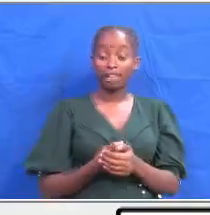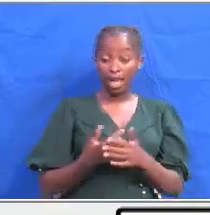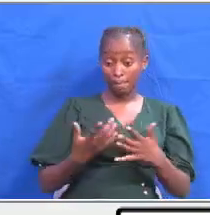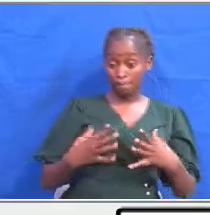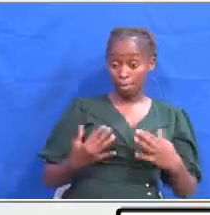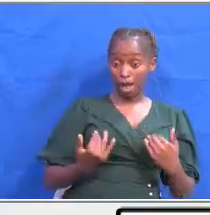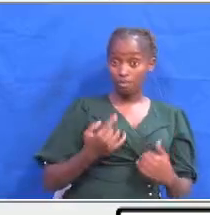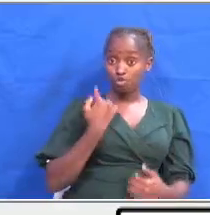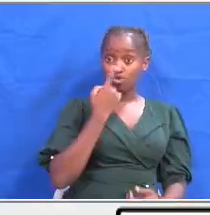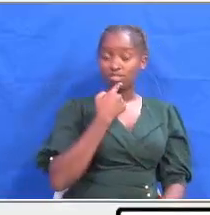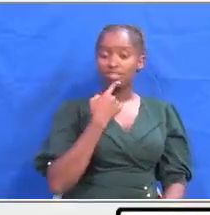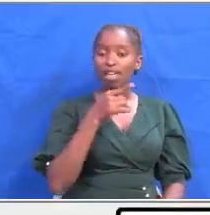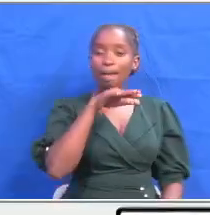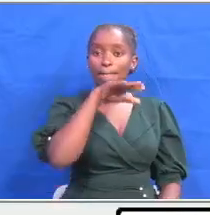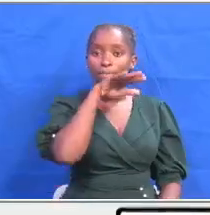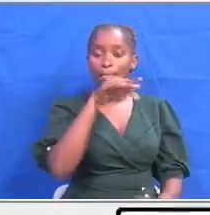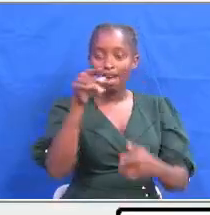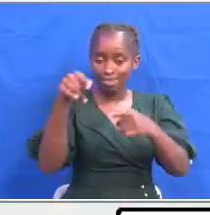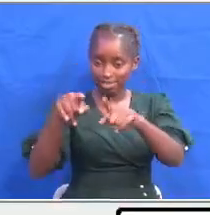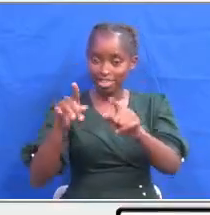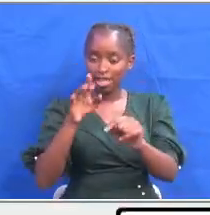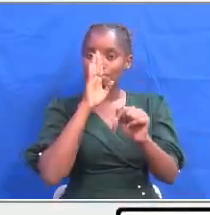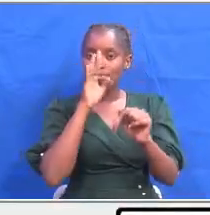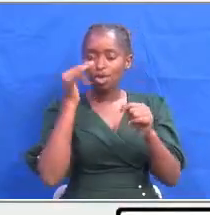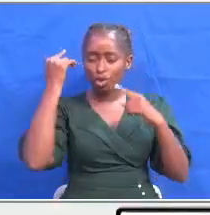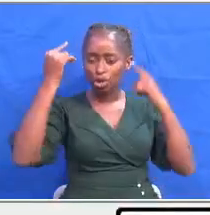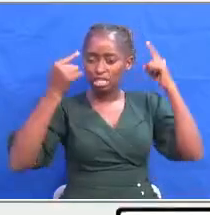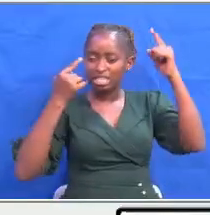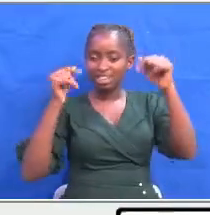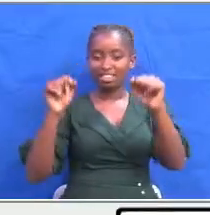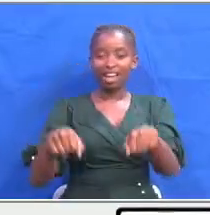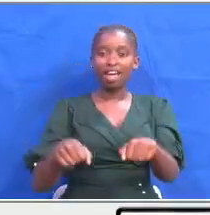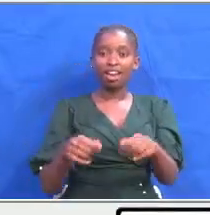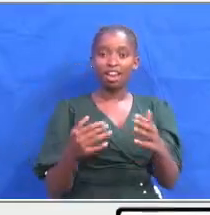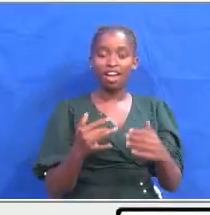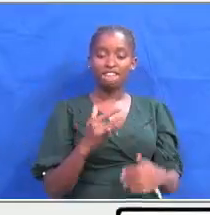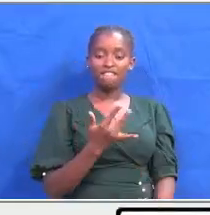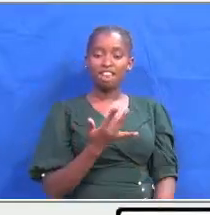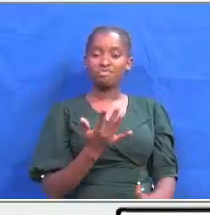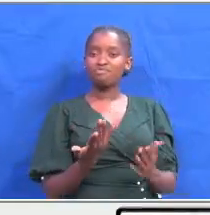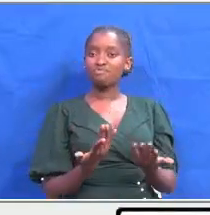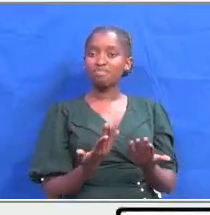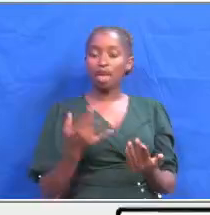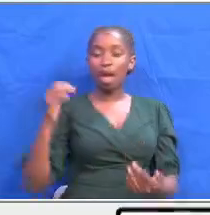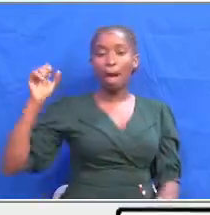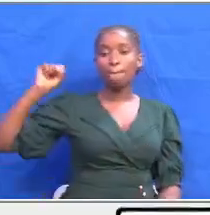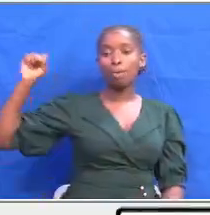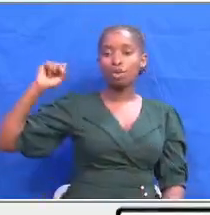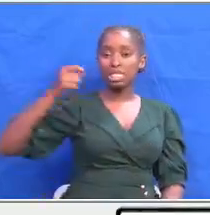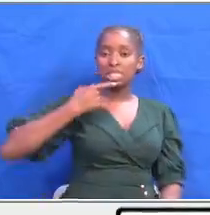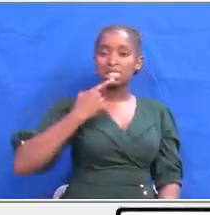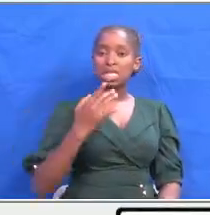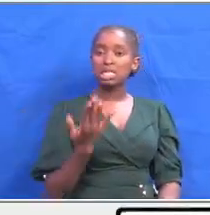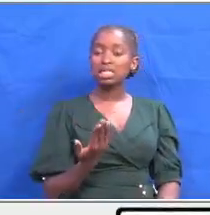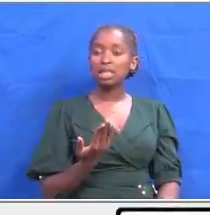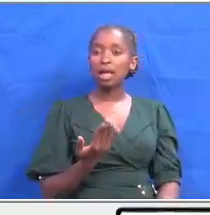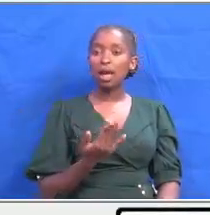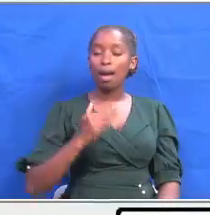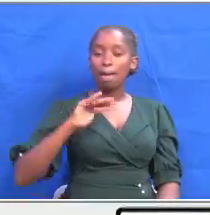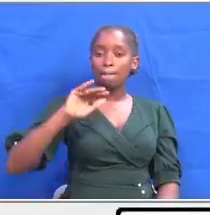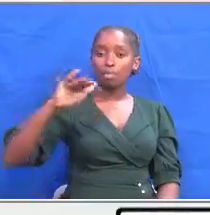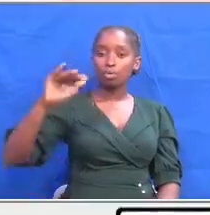saying Raila Odinga himself should be considered. So my point already declared candidacy. Those politics of saying Mount